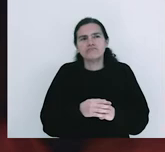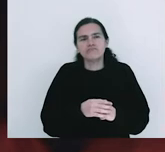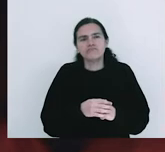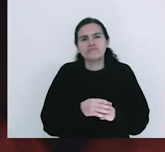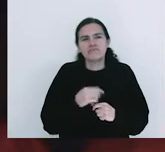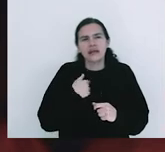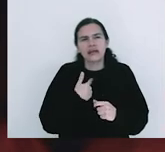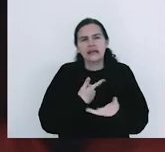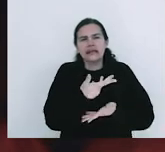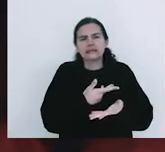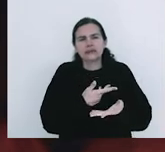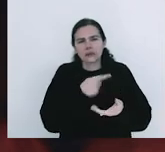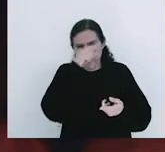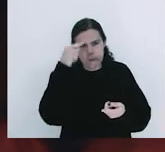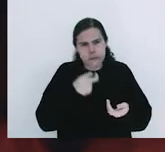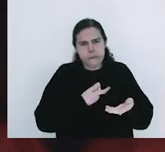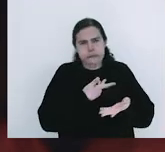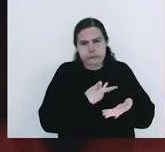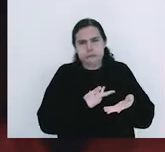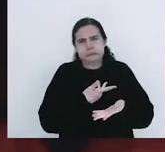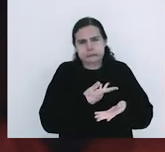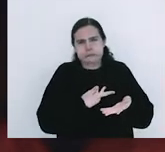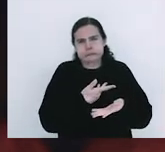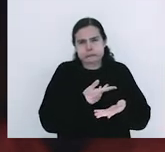push and pull relationship to her father,